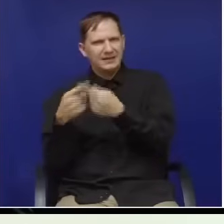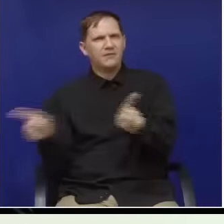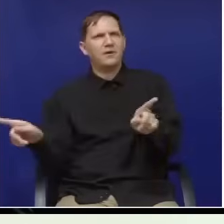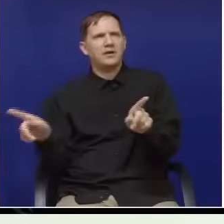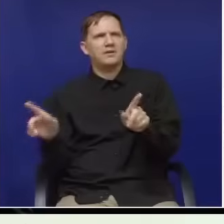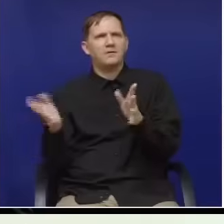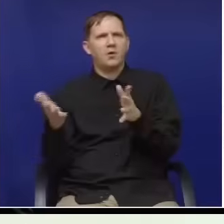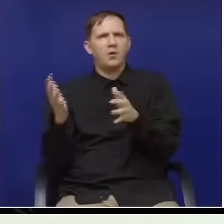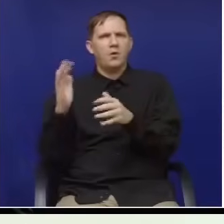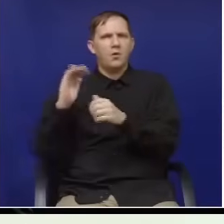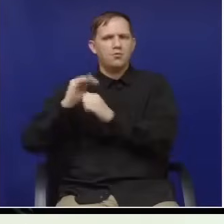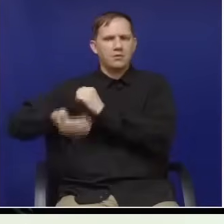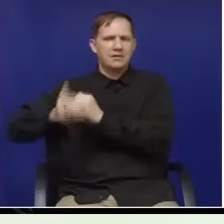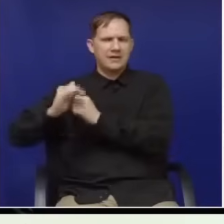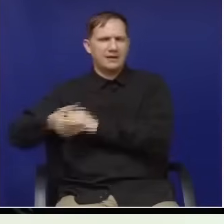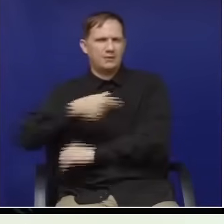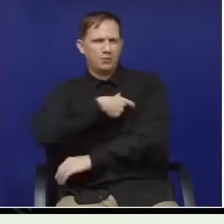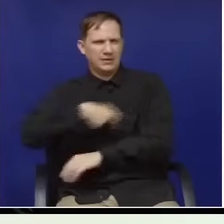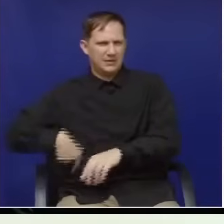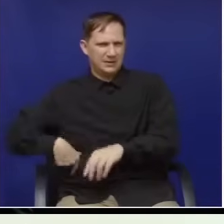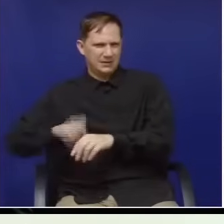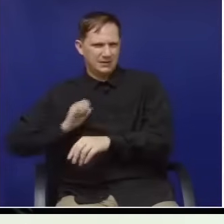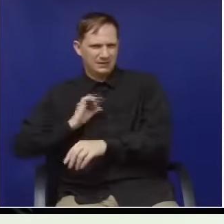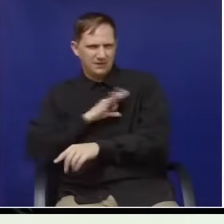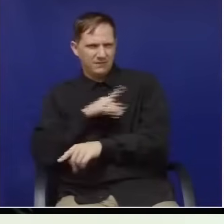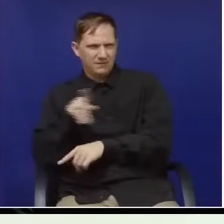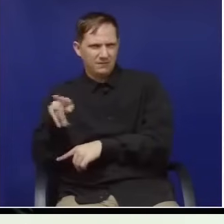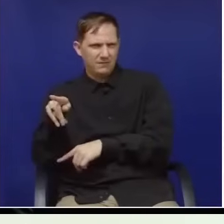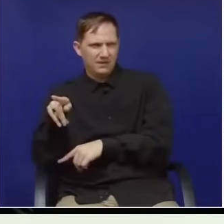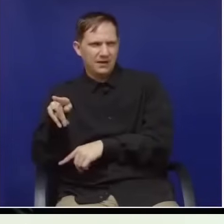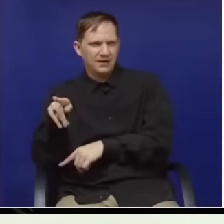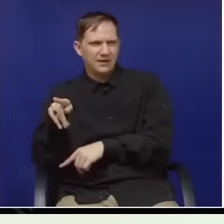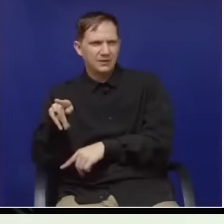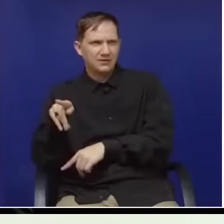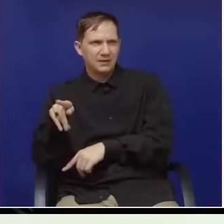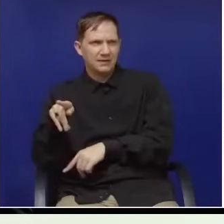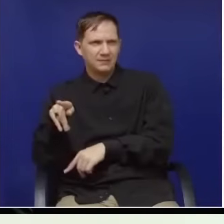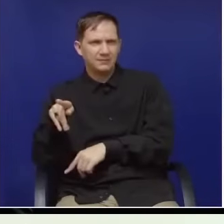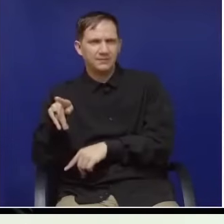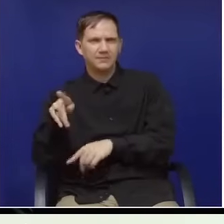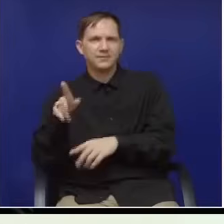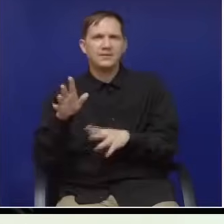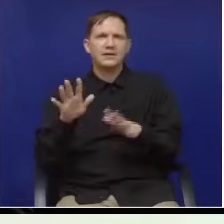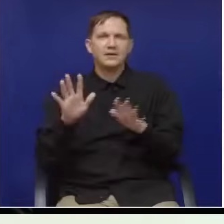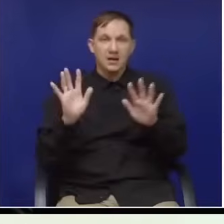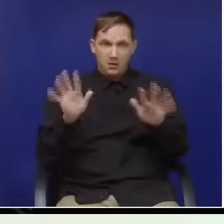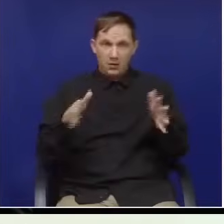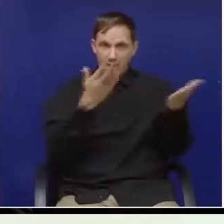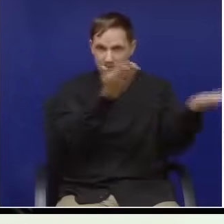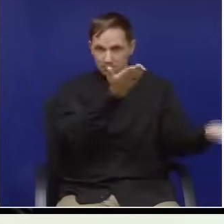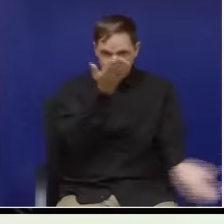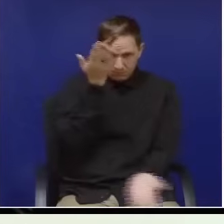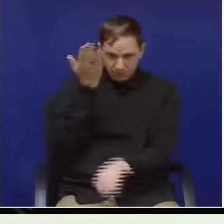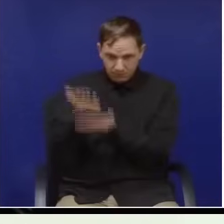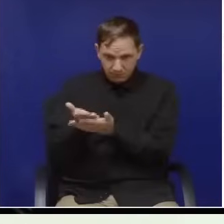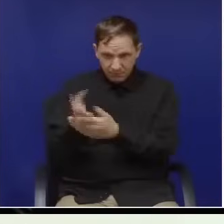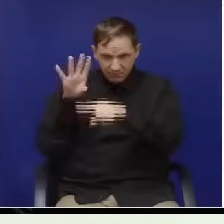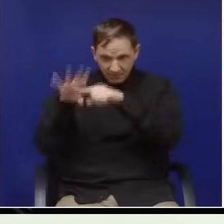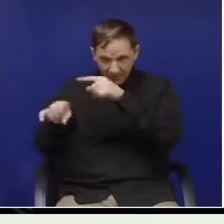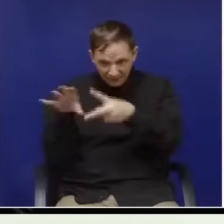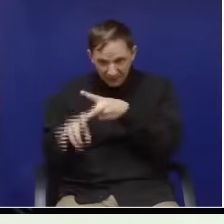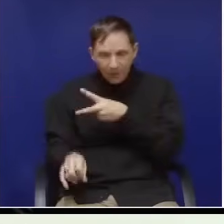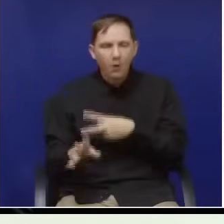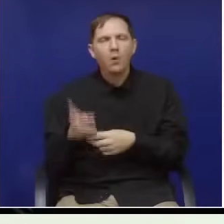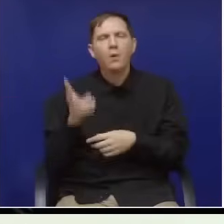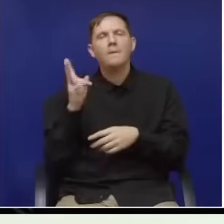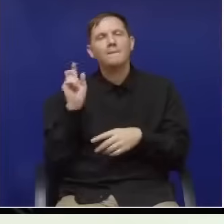full record of decision of these disciplinary hearings before Parliament and the South African public, or must we once